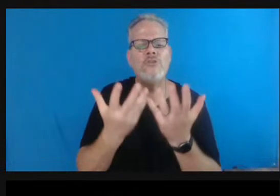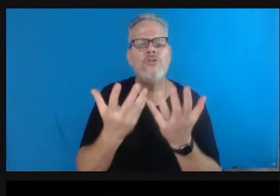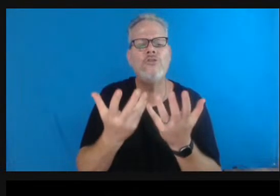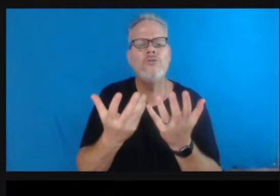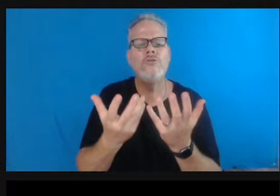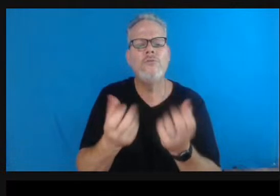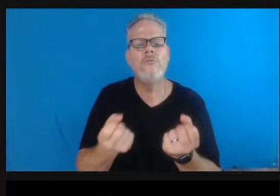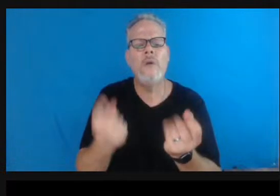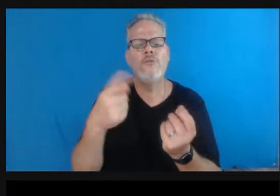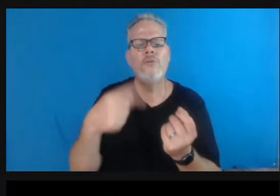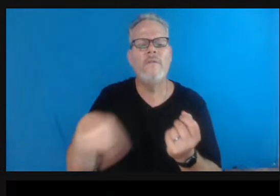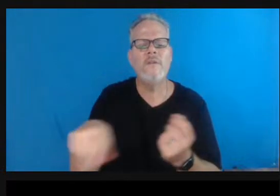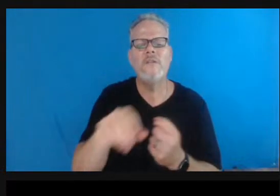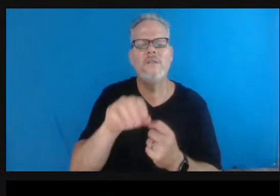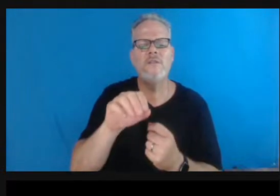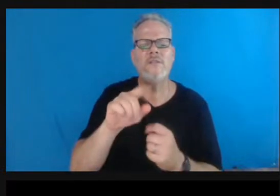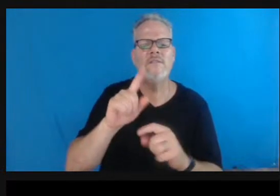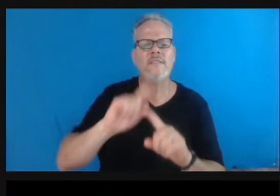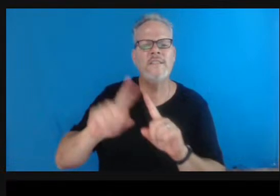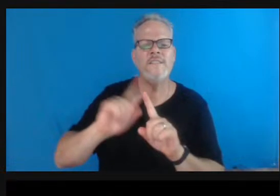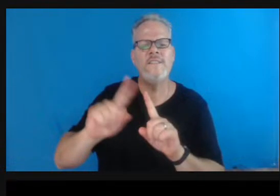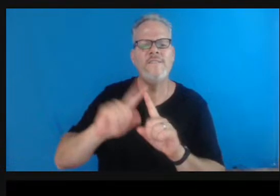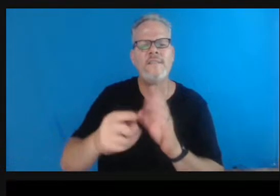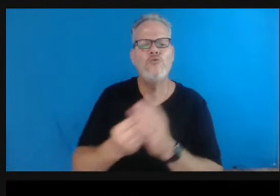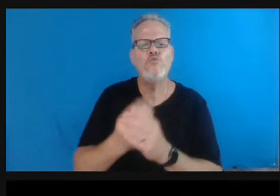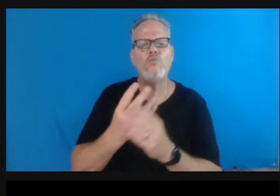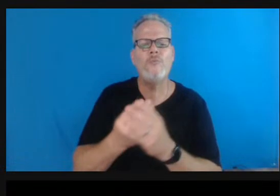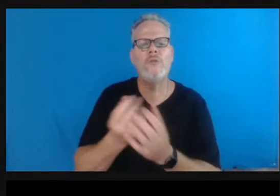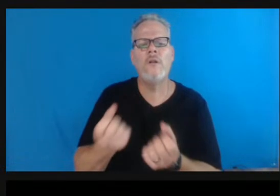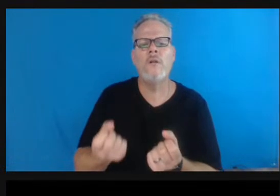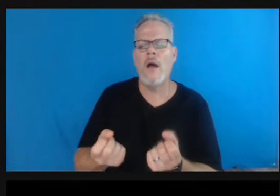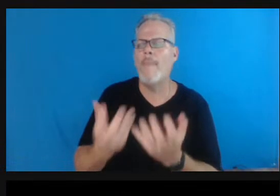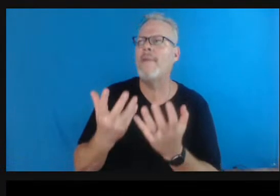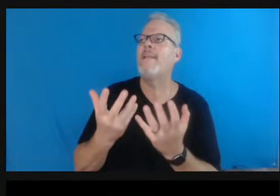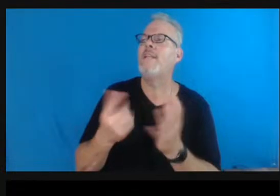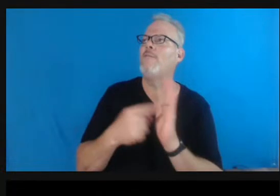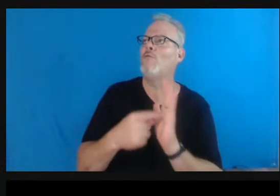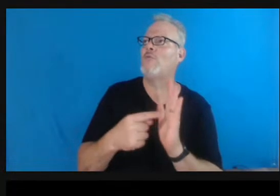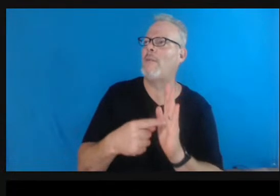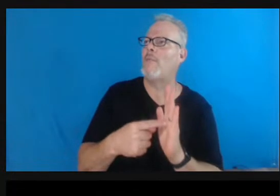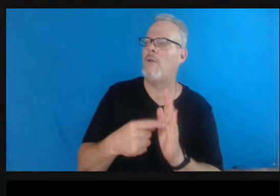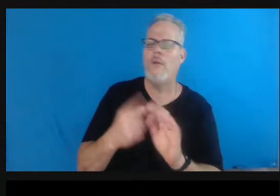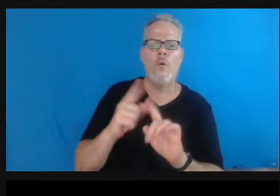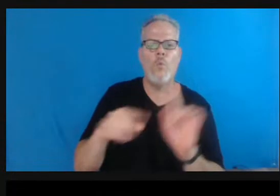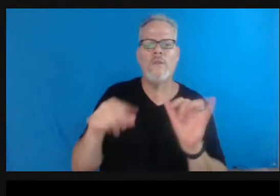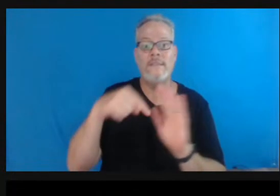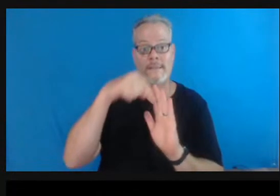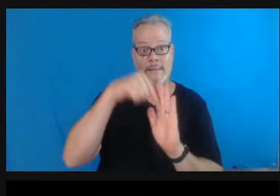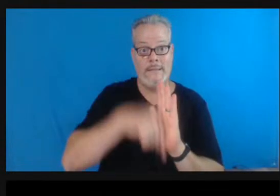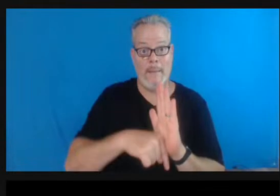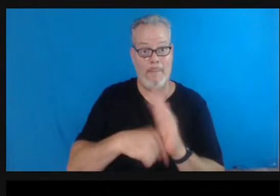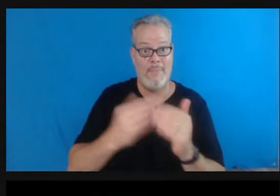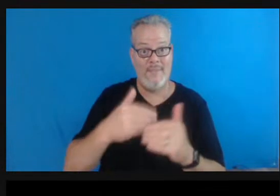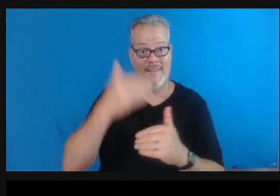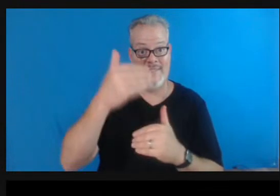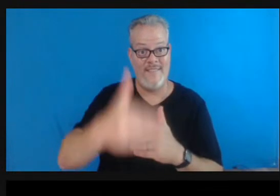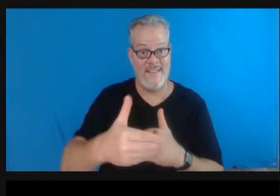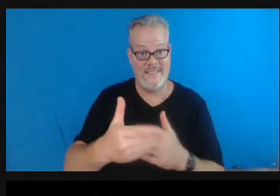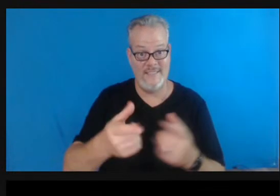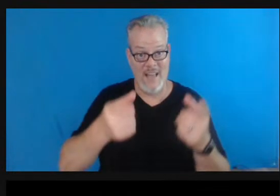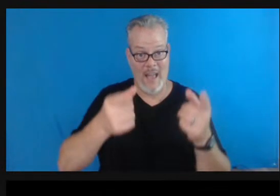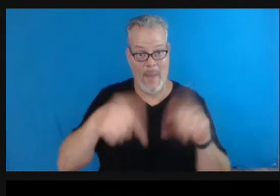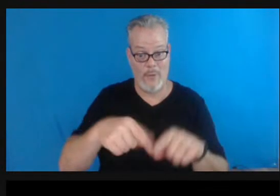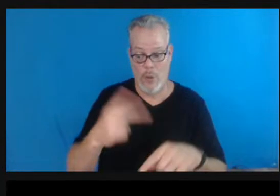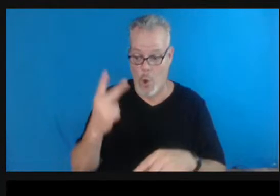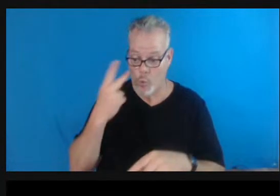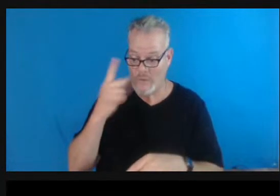of these olivines from how many different eruptions. How, for example, how deep is the mixing happening? Are we seeing anything back from 2021? Or are we only